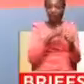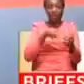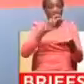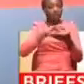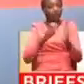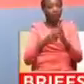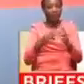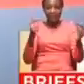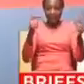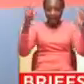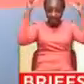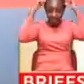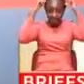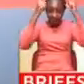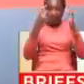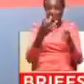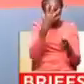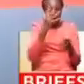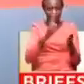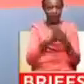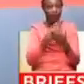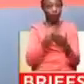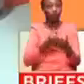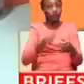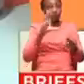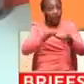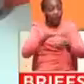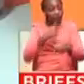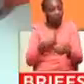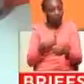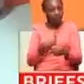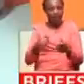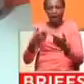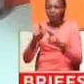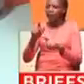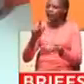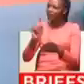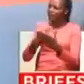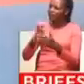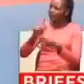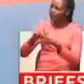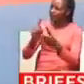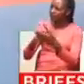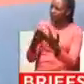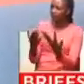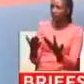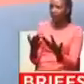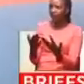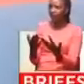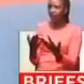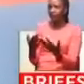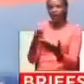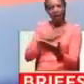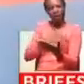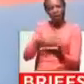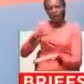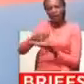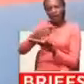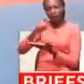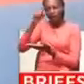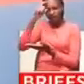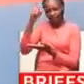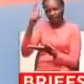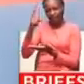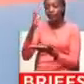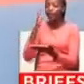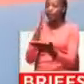angry. He's like, man, I have to get this kid. I'm curious, by the time you were getting to what you're saying, you know, to try and help us understand, yeah, you did get to